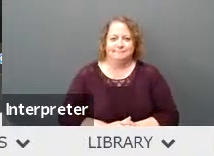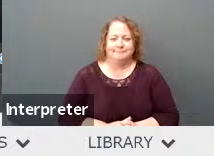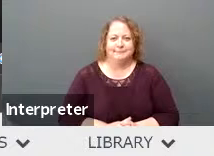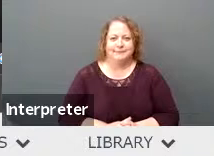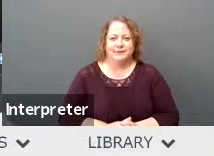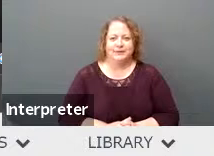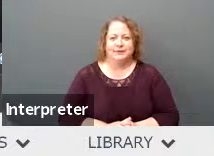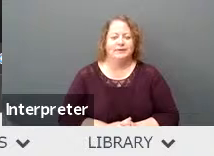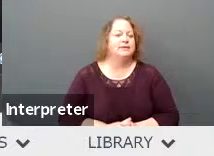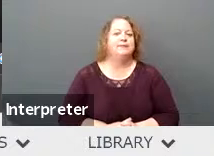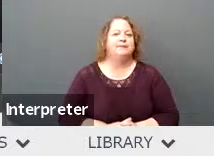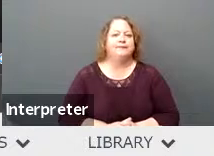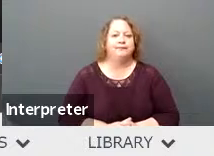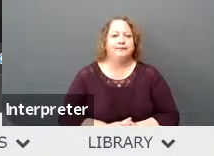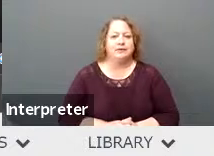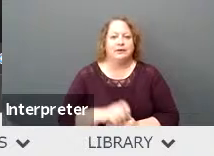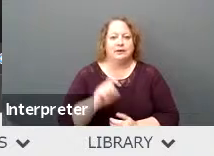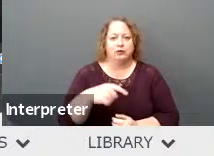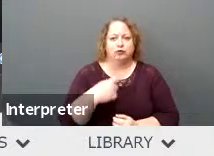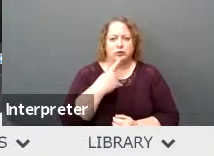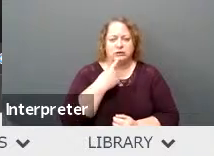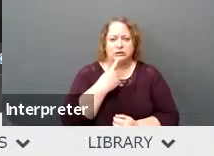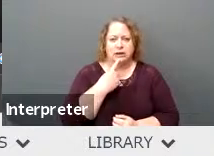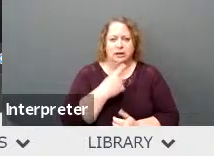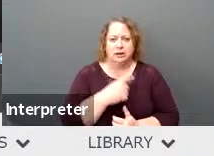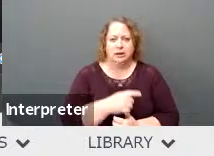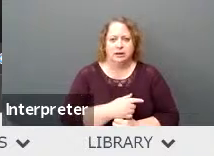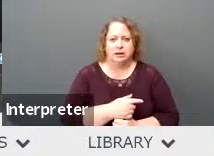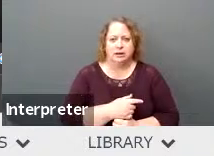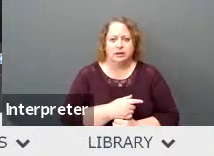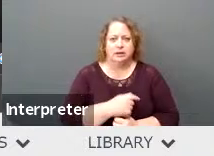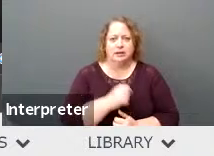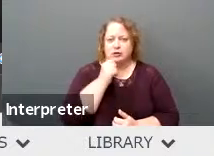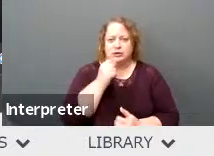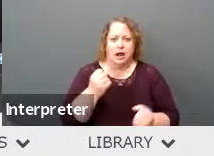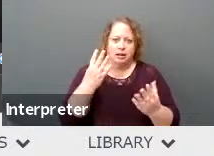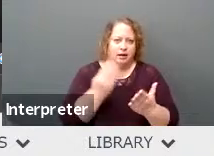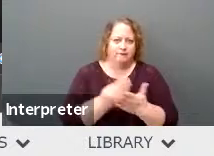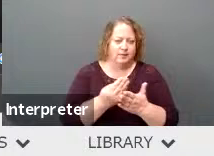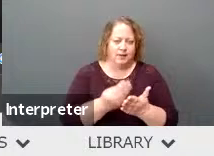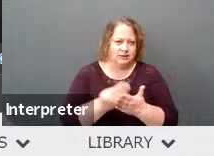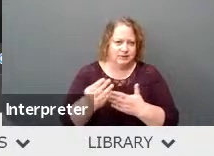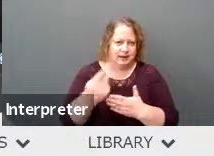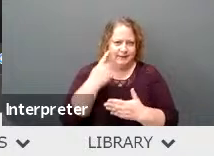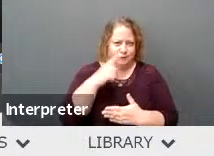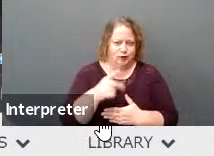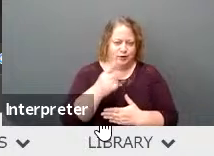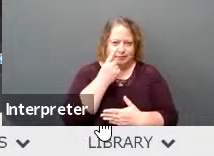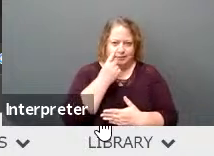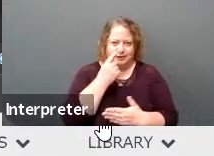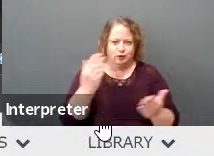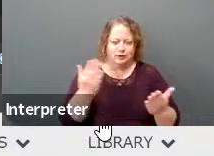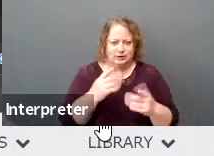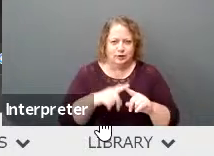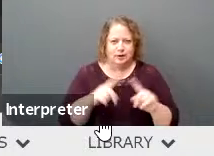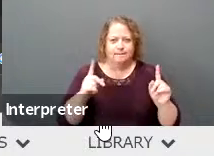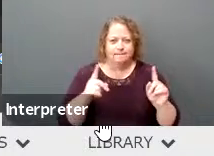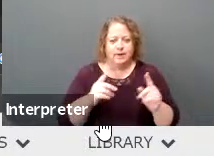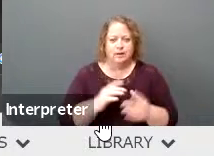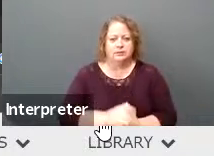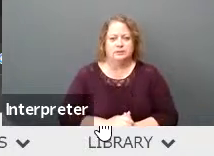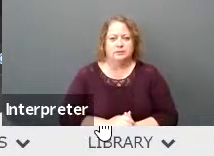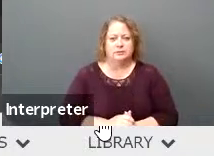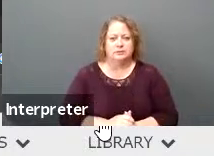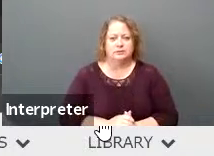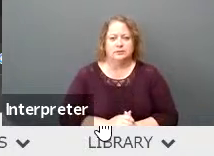Yeah, I should say that there is not tons of money spent on dinners here, but they are tasty